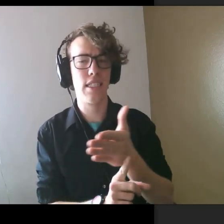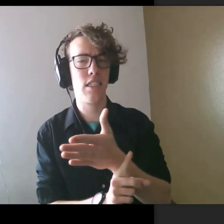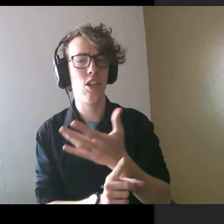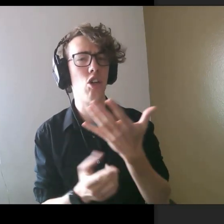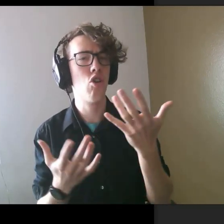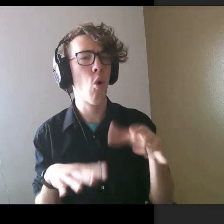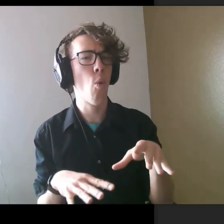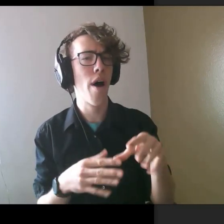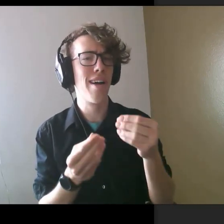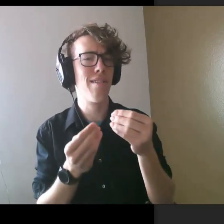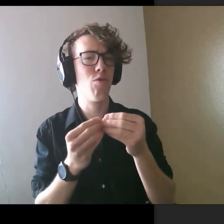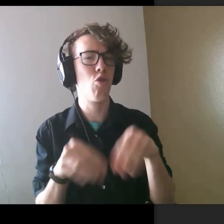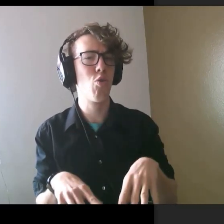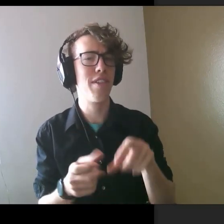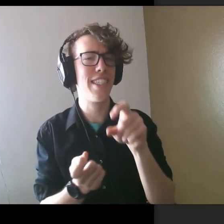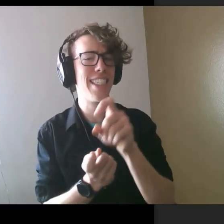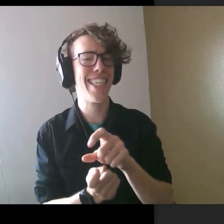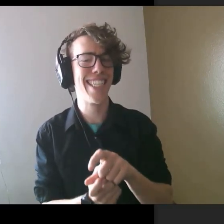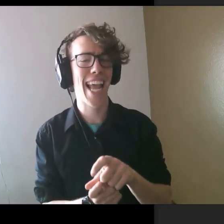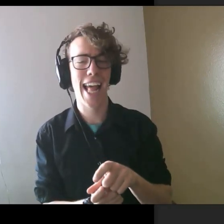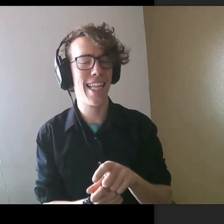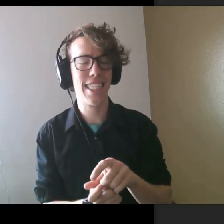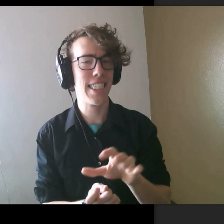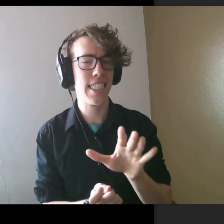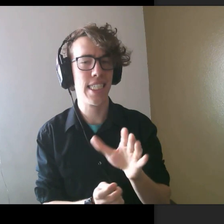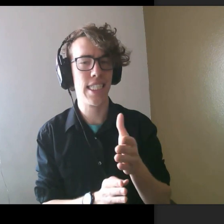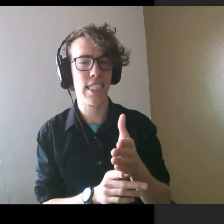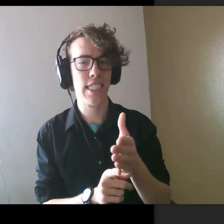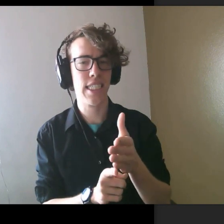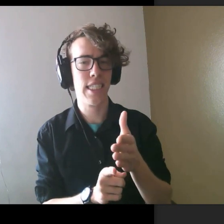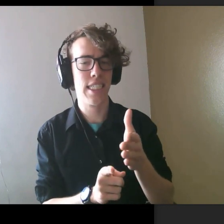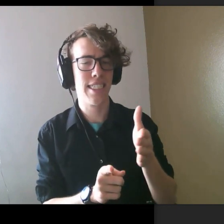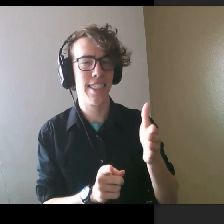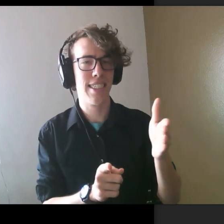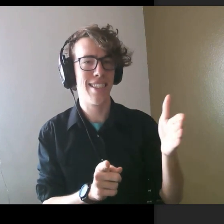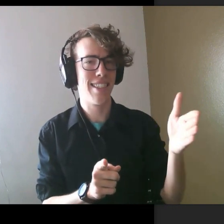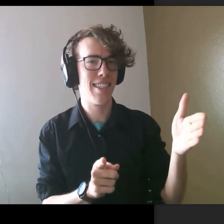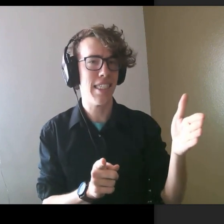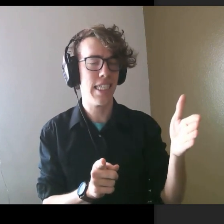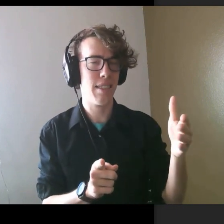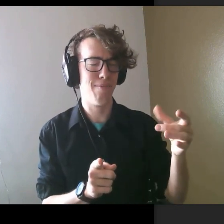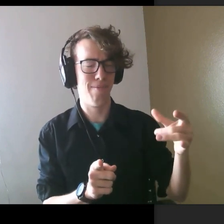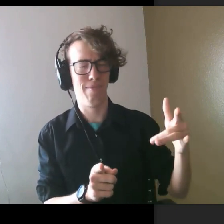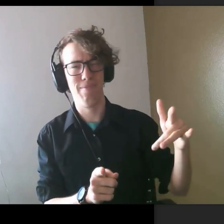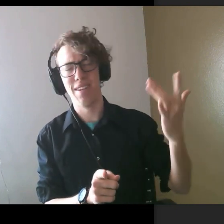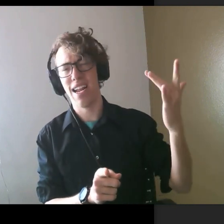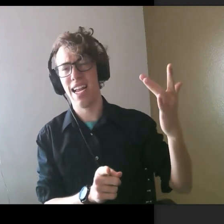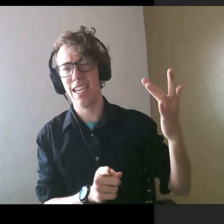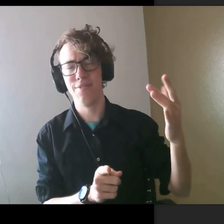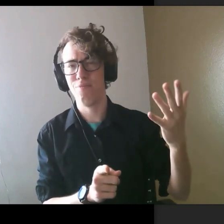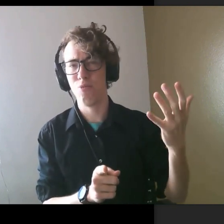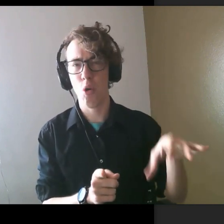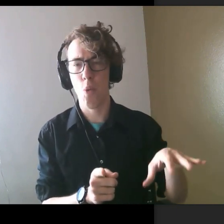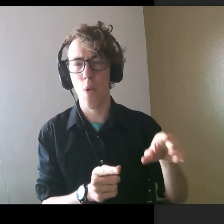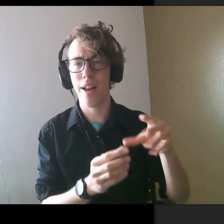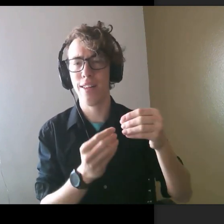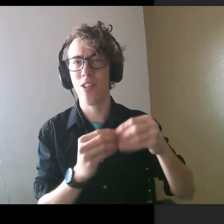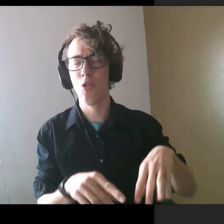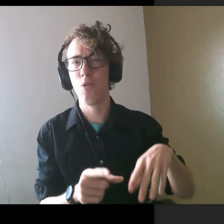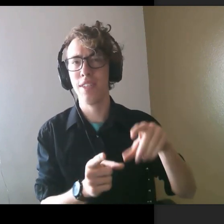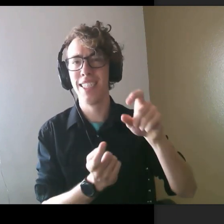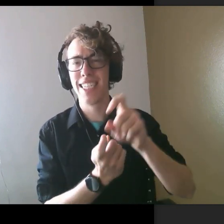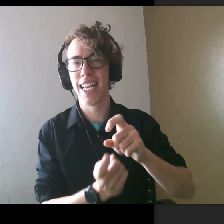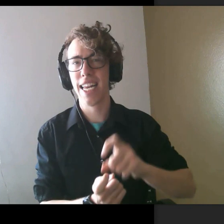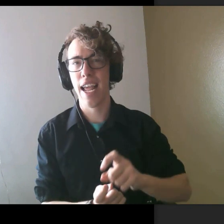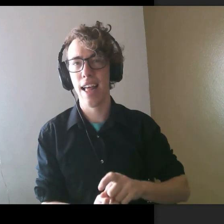in the shadows. So I'm losing some detail where it gets really dark there, and you're not losing detail in the highlights either, right where the writing